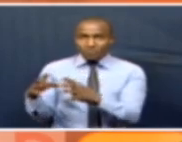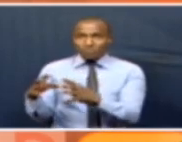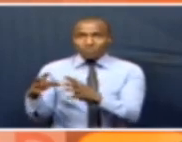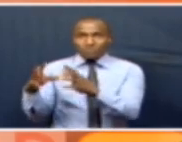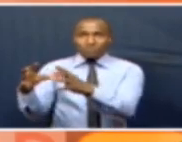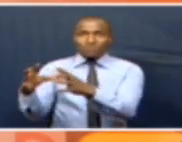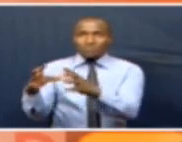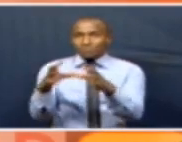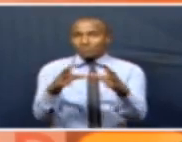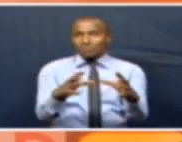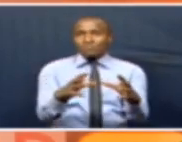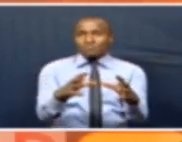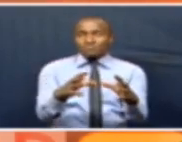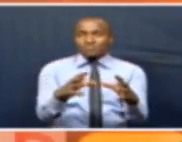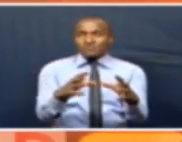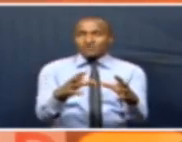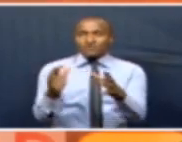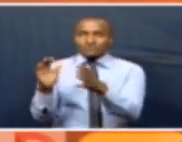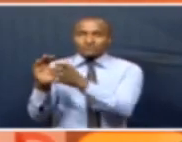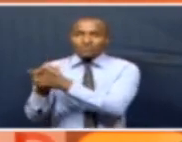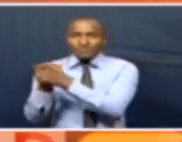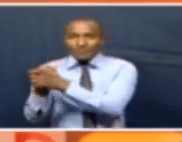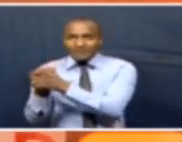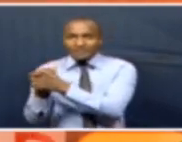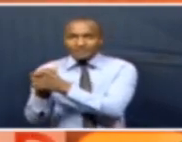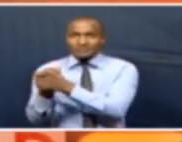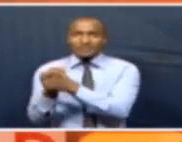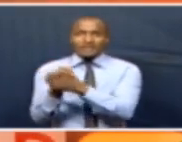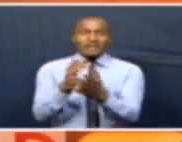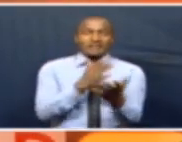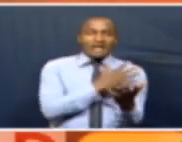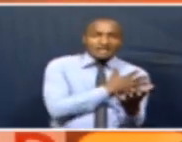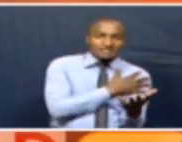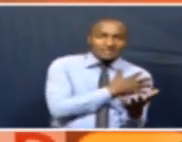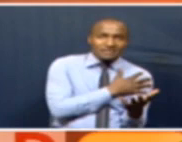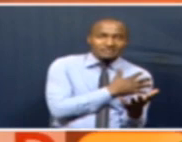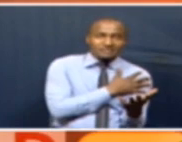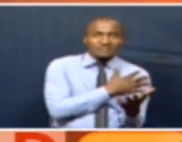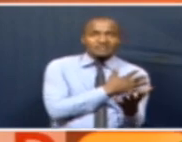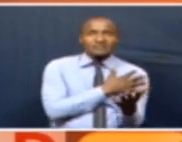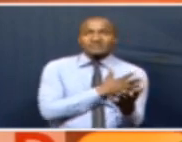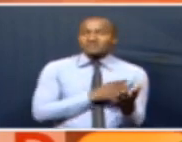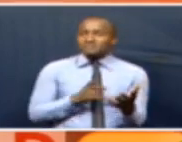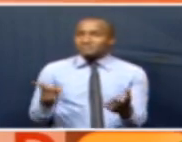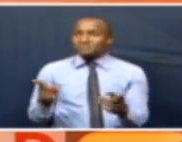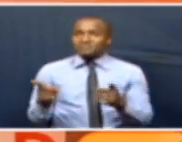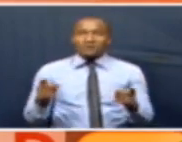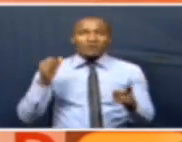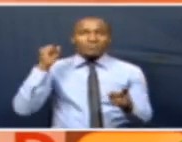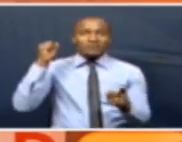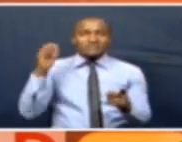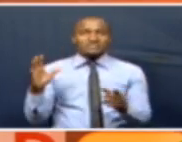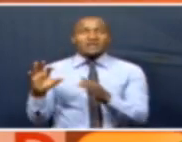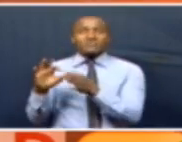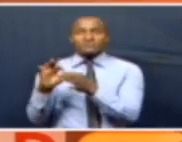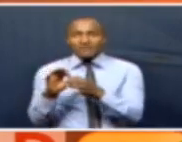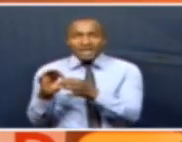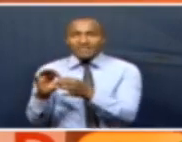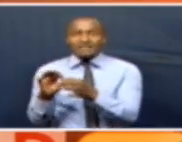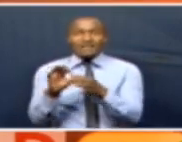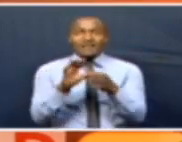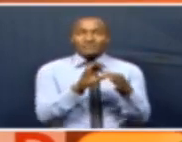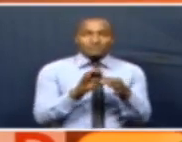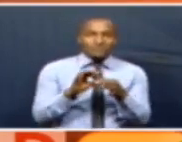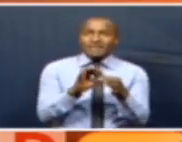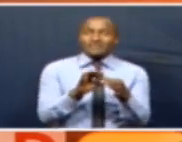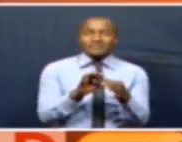they Jubilee, be they NASA, those are all politicians getting together, and that